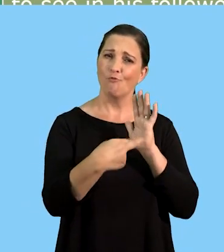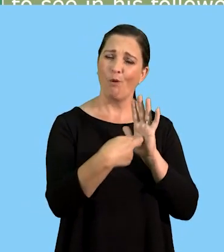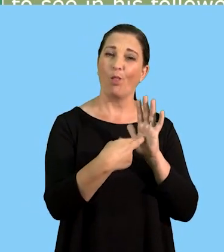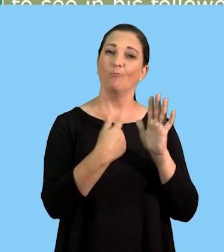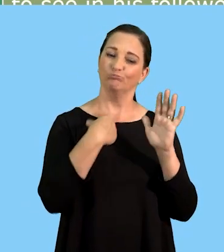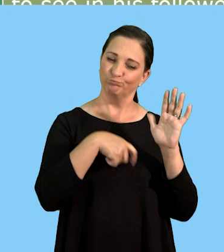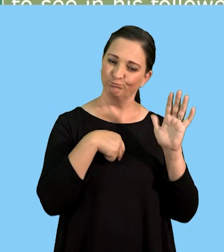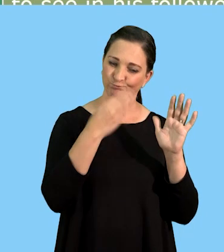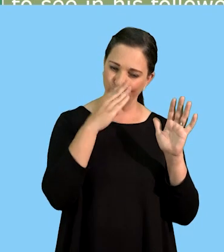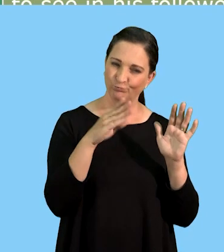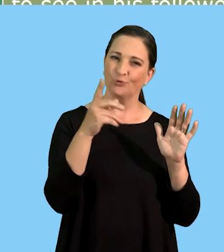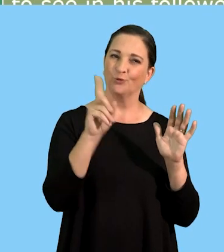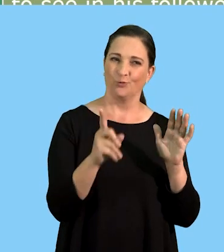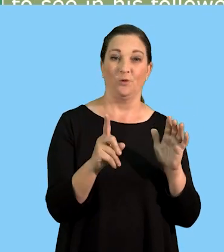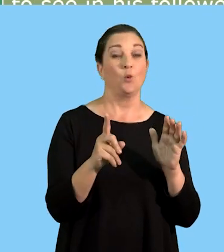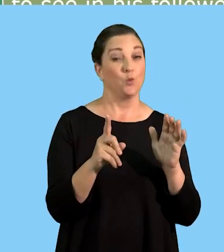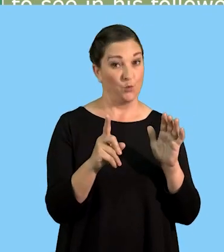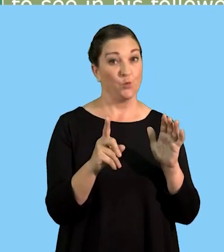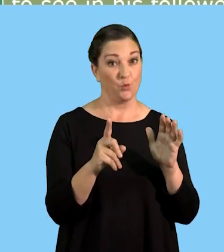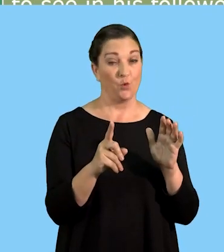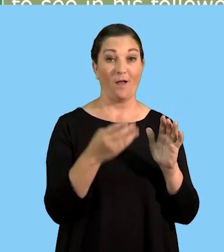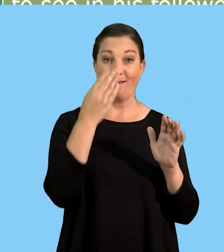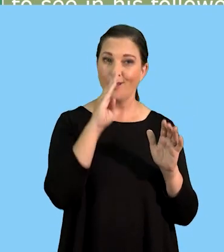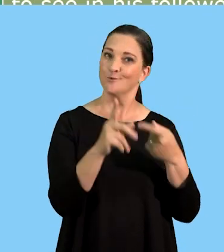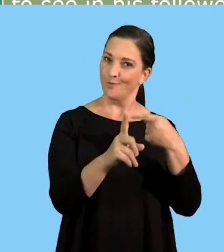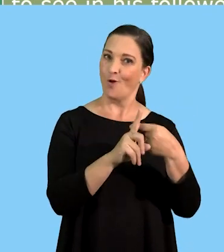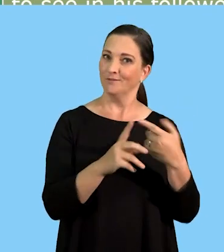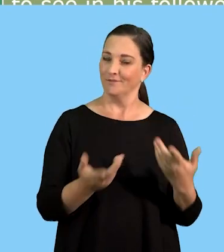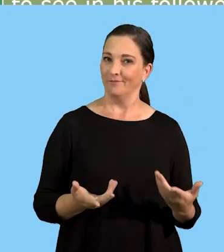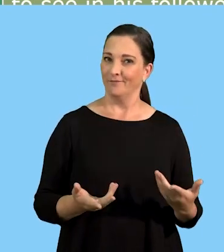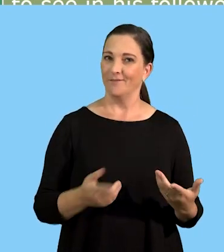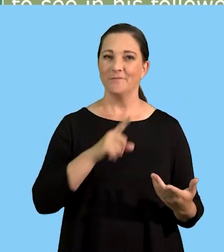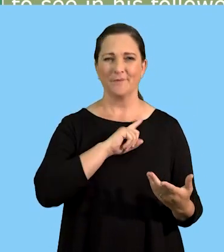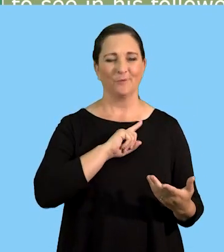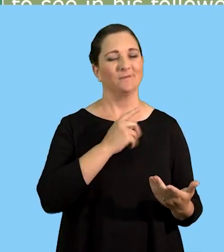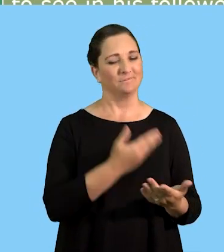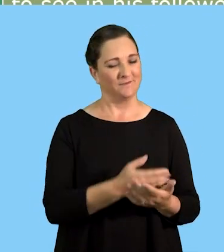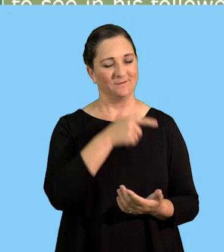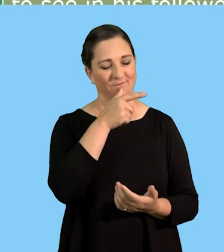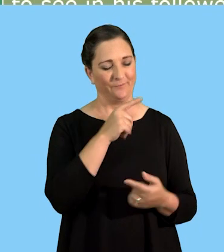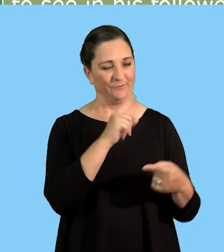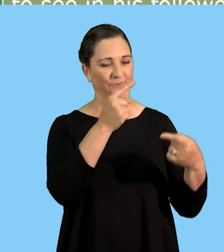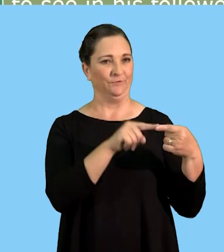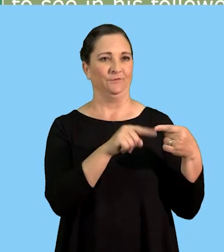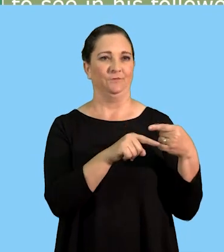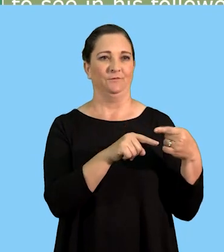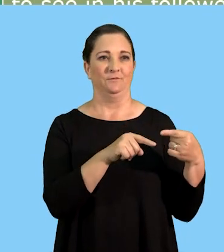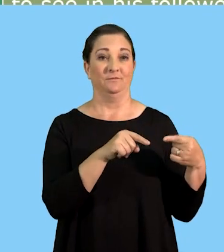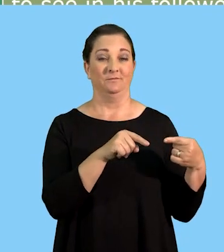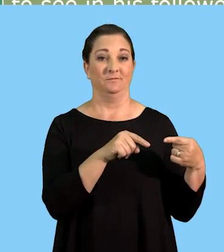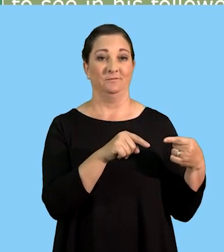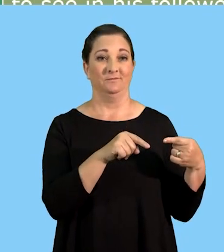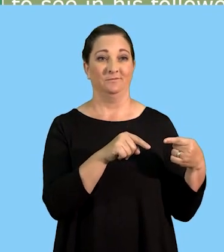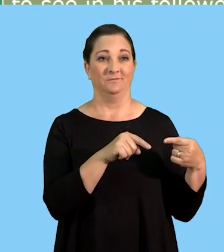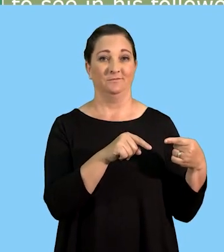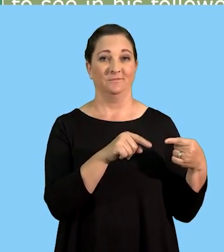role of personal attitude to say the attitude is positive. So we can quote the first one to say now